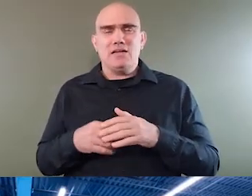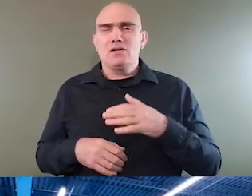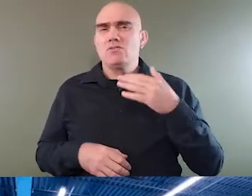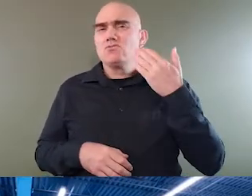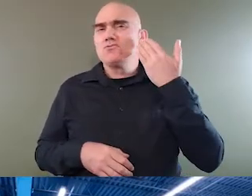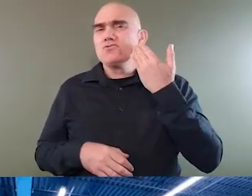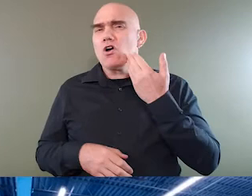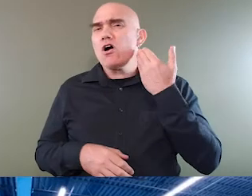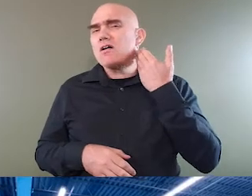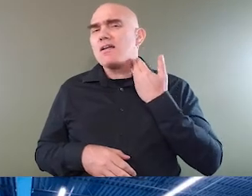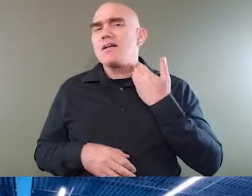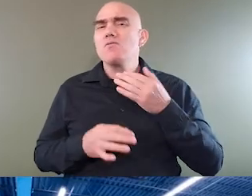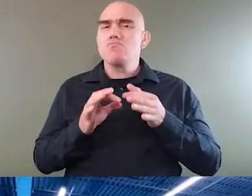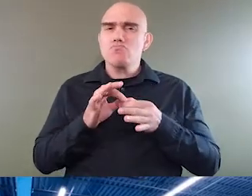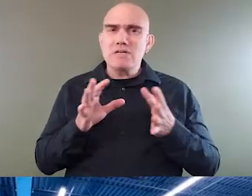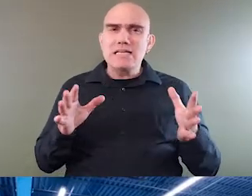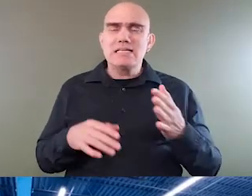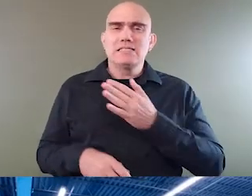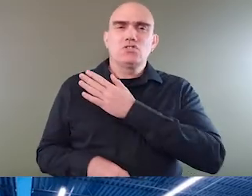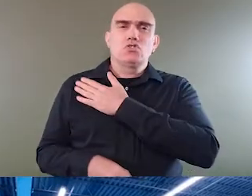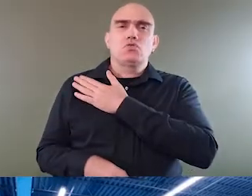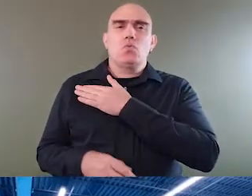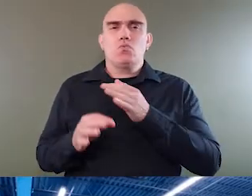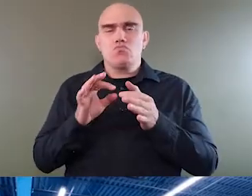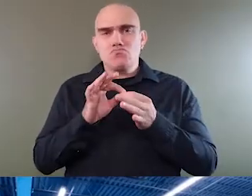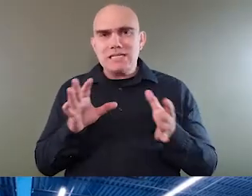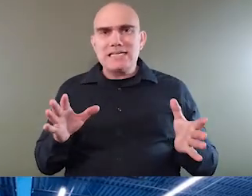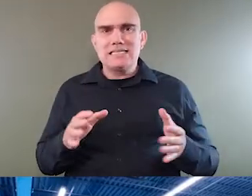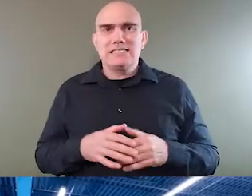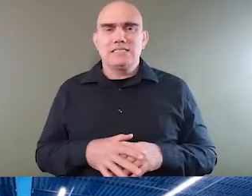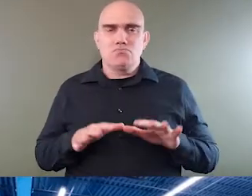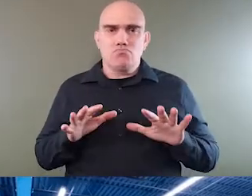jaw release, let your shoulders release.